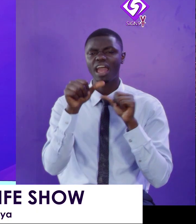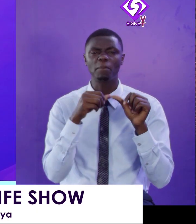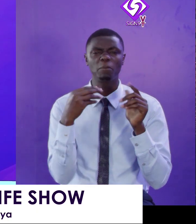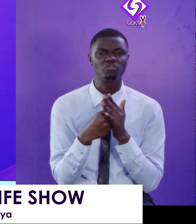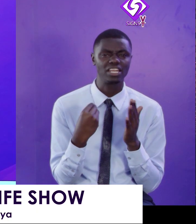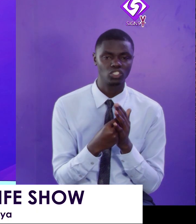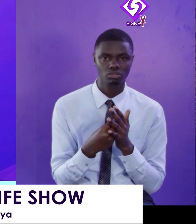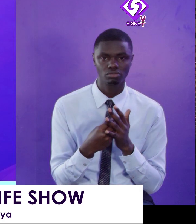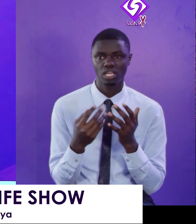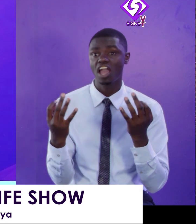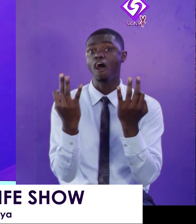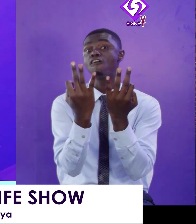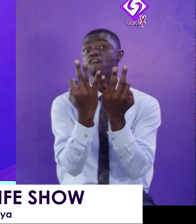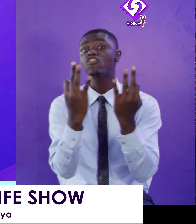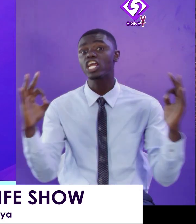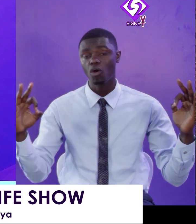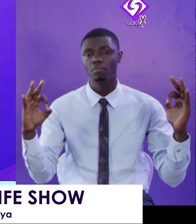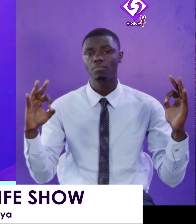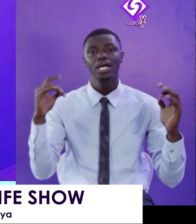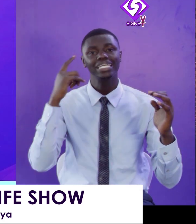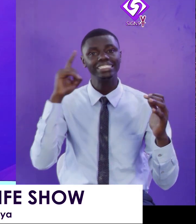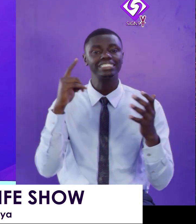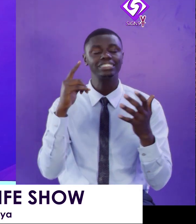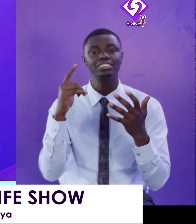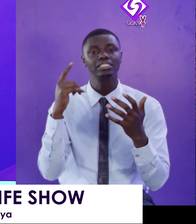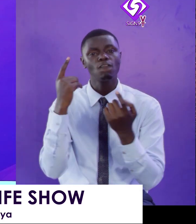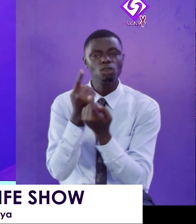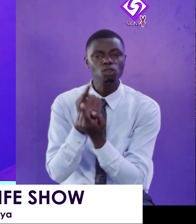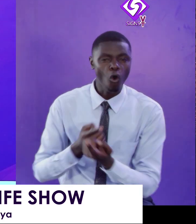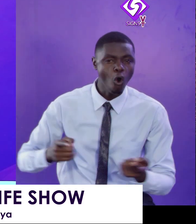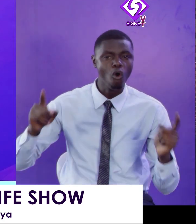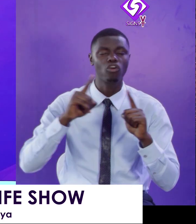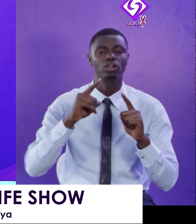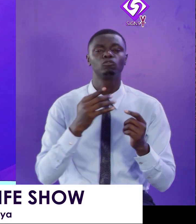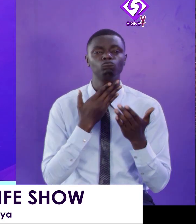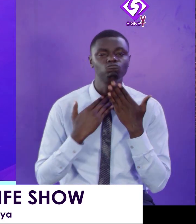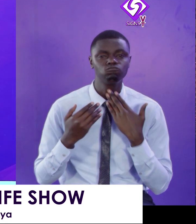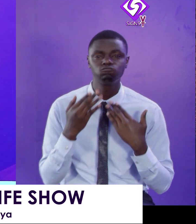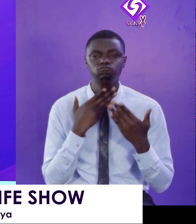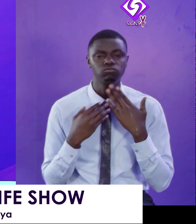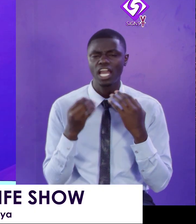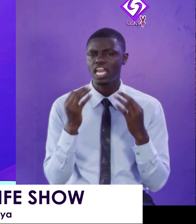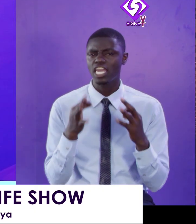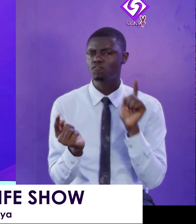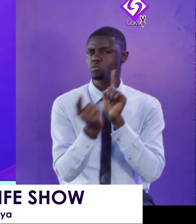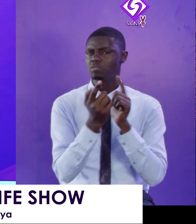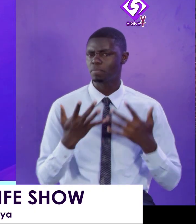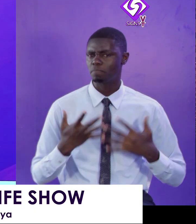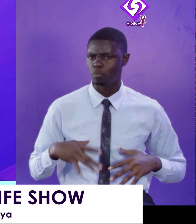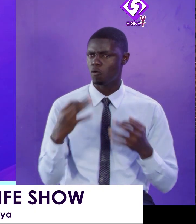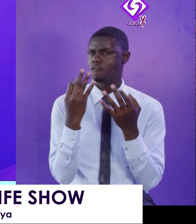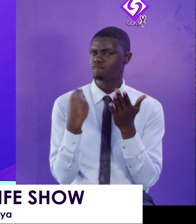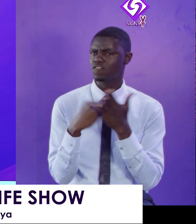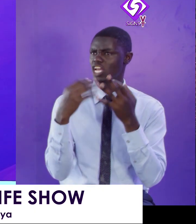is something for all of us to yearn for. If you meet people who are at a level of financial freedom,